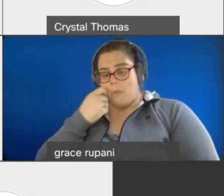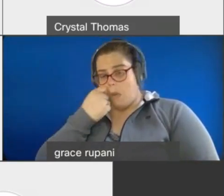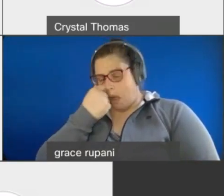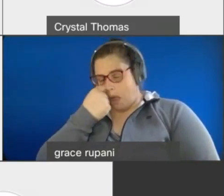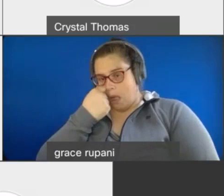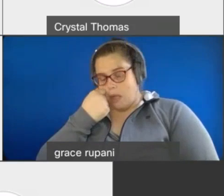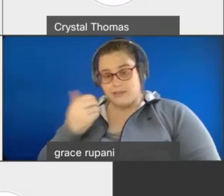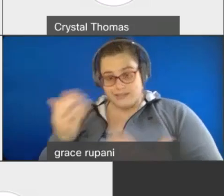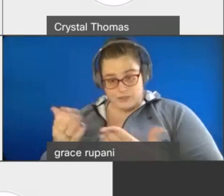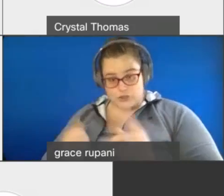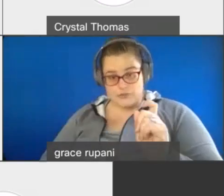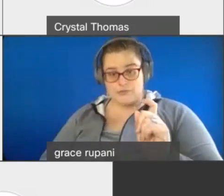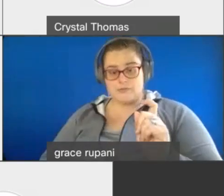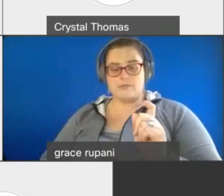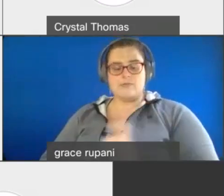Are you with us?